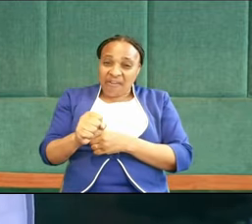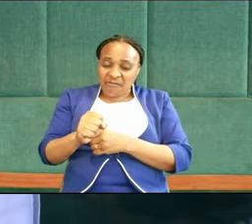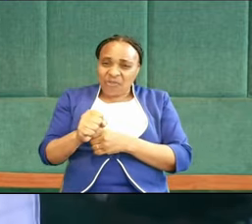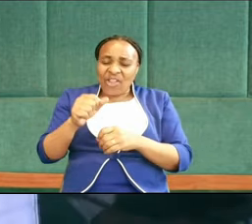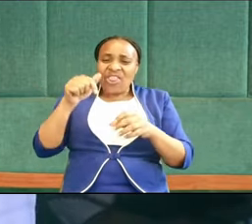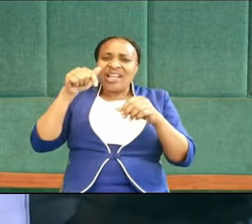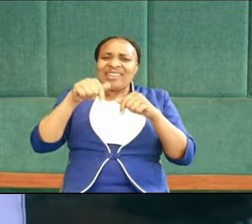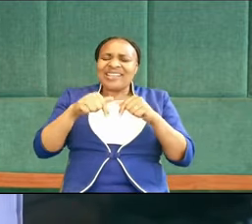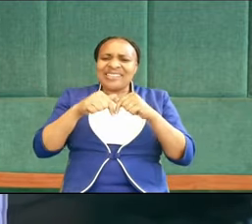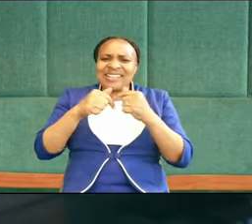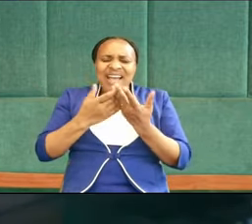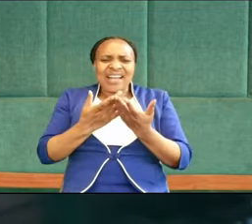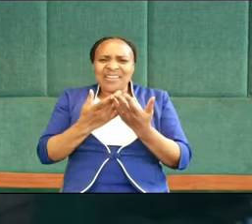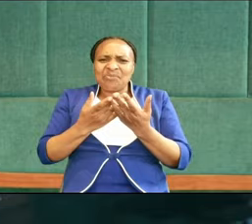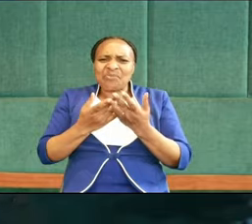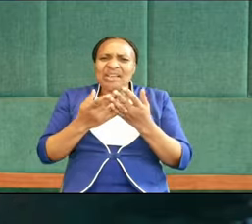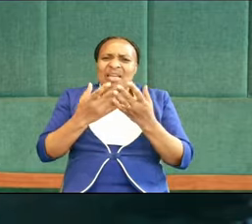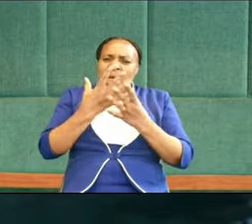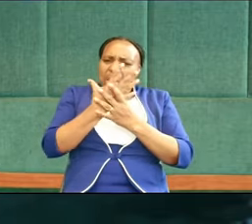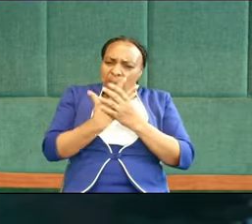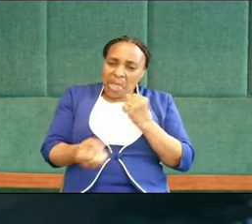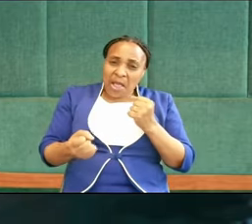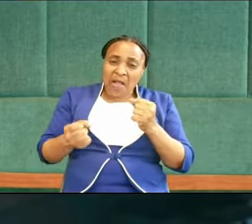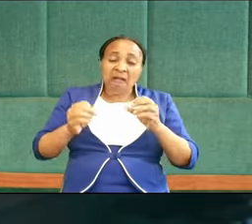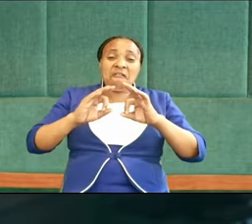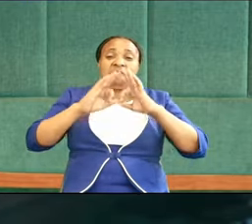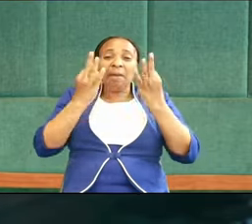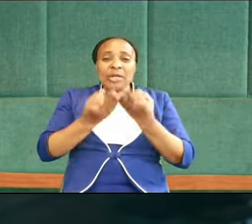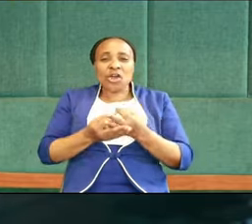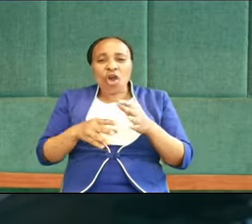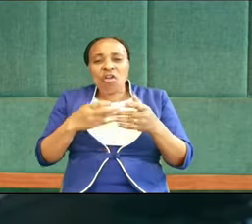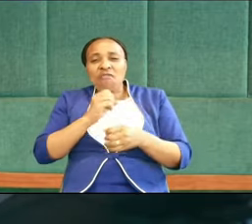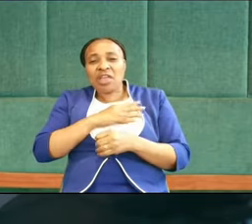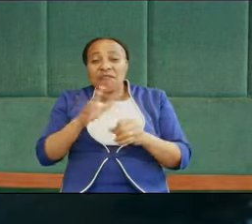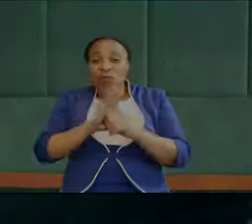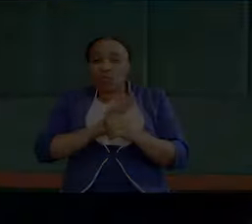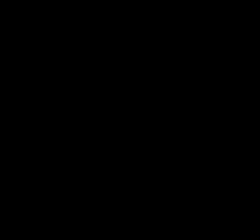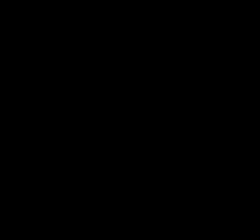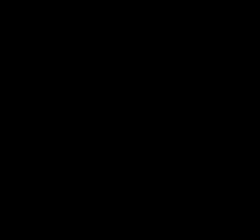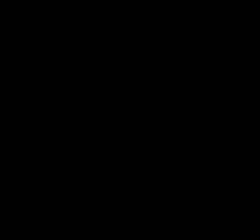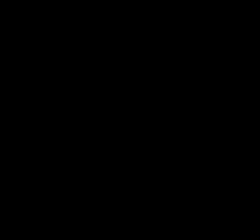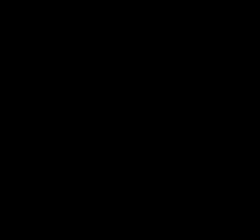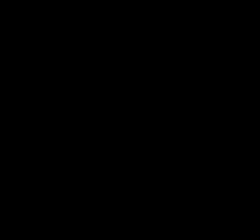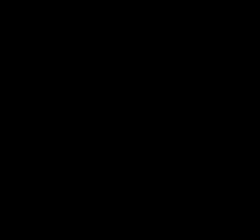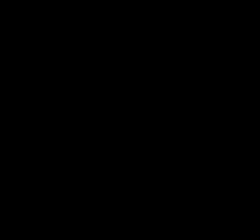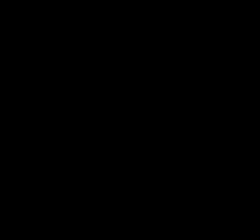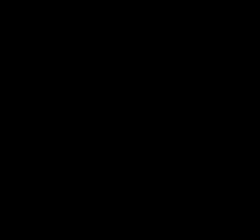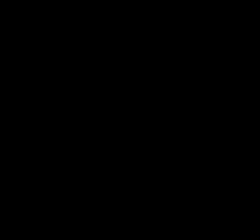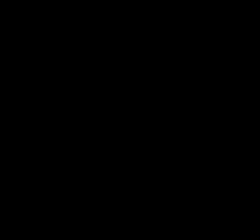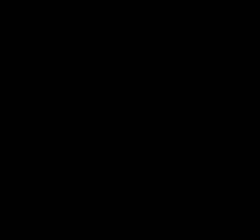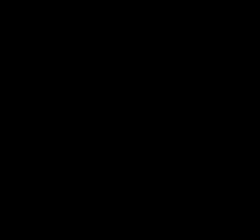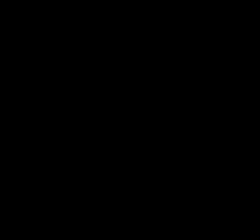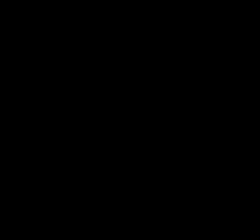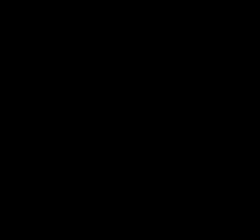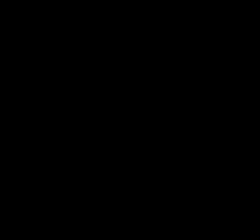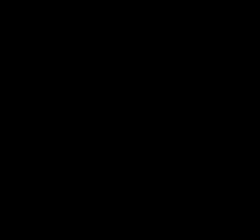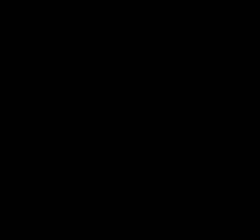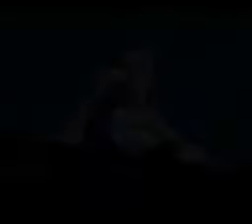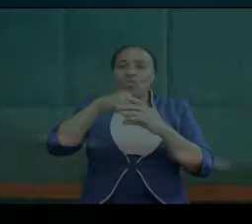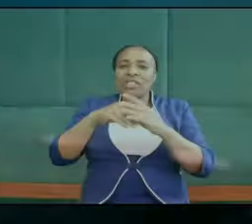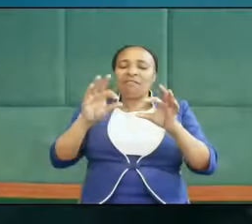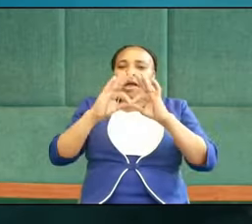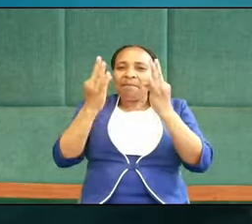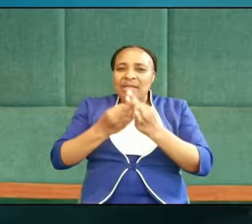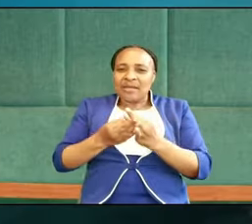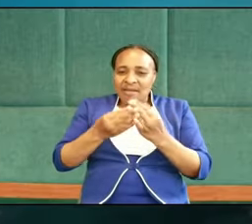faulty family foundation. We looked at the concept of whom shall I marry? And we put the family framework